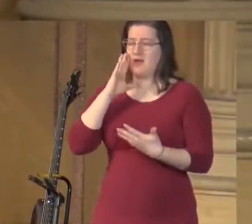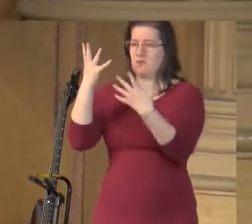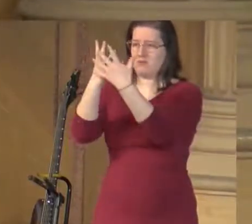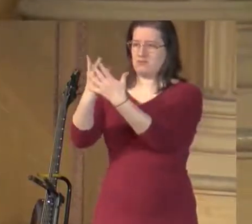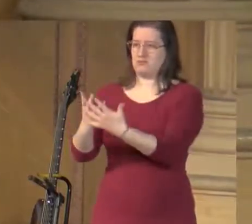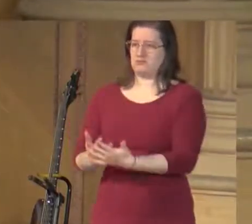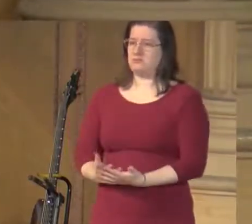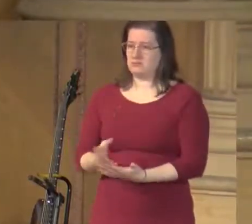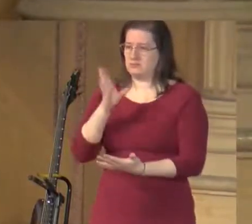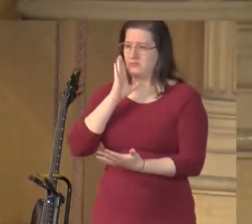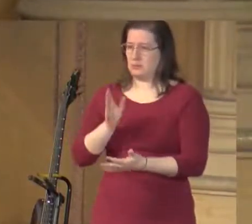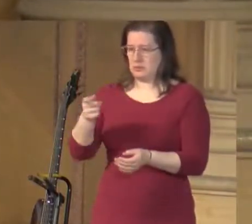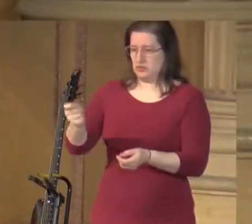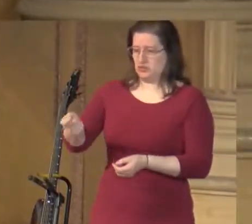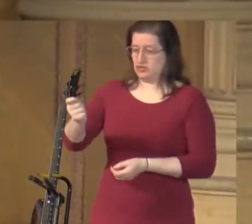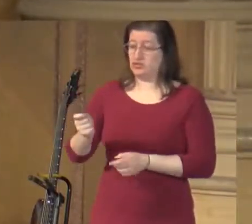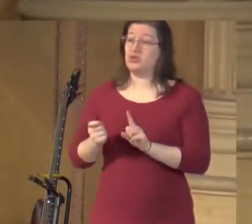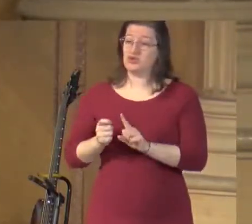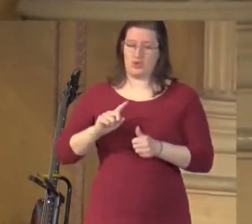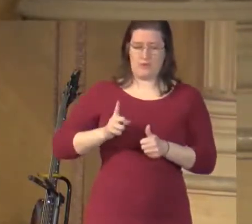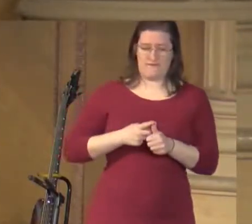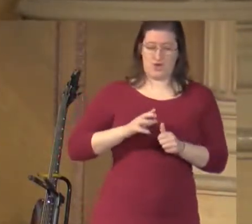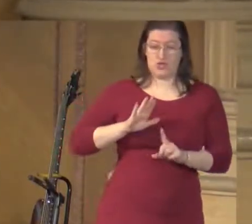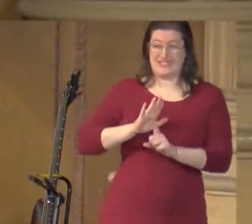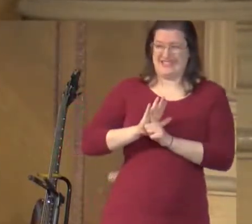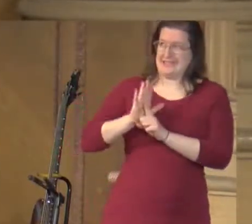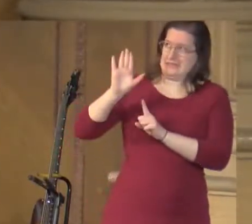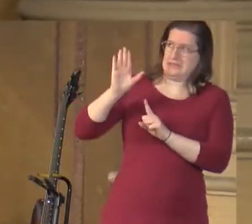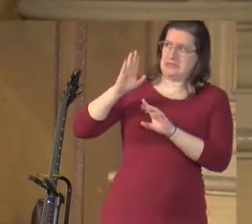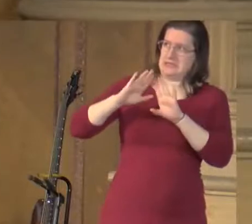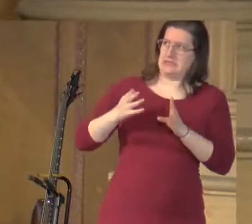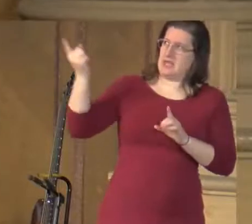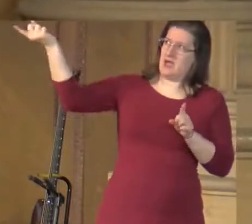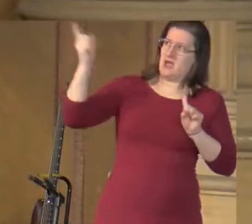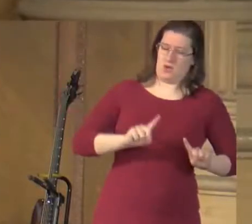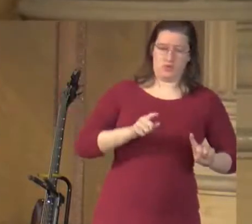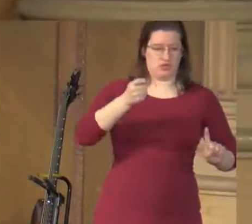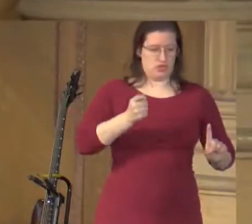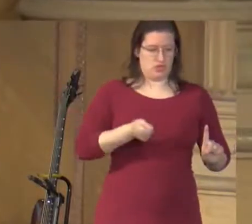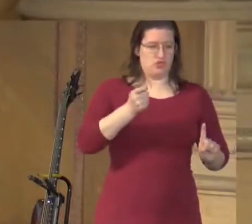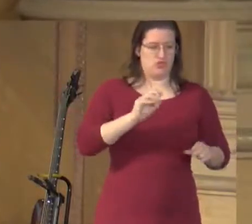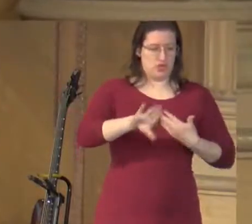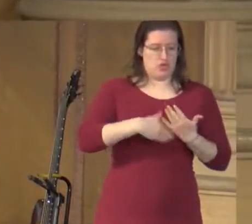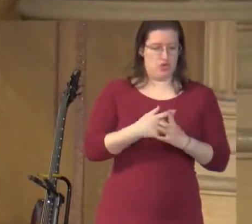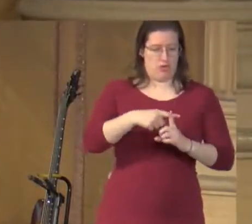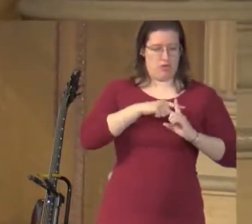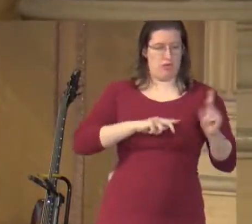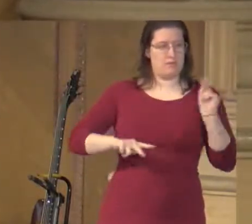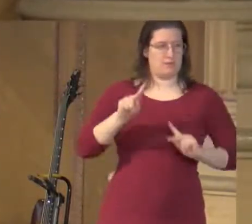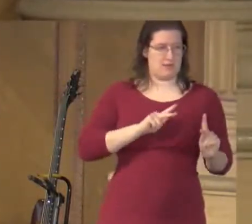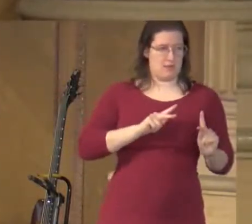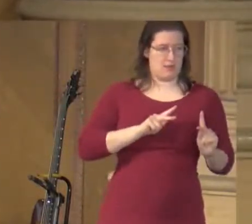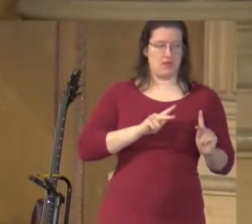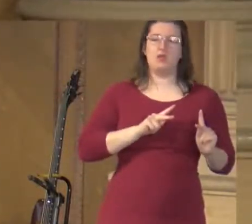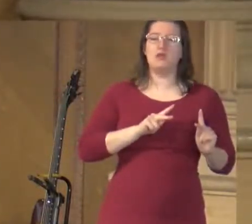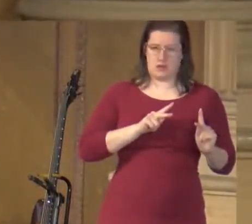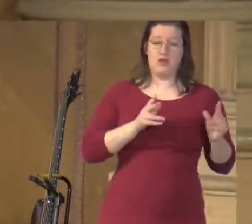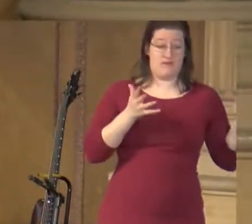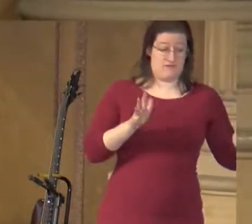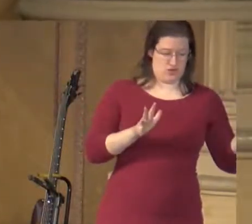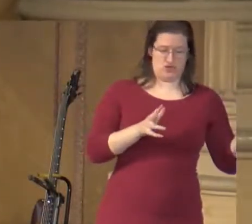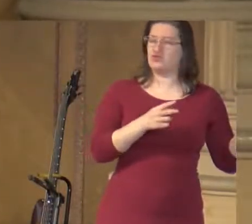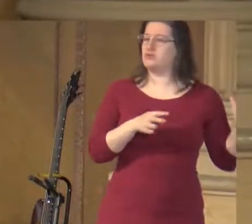so God goes to his house first and judges and then turns from there and judges further